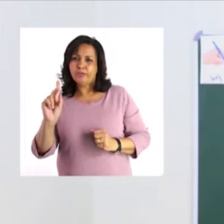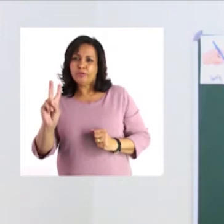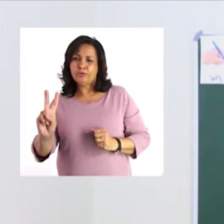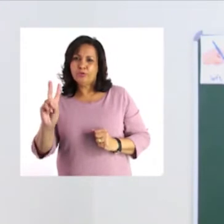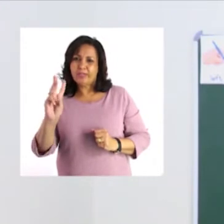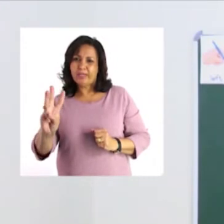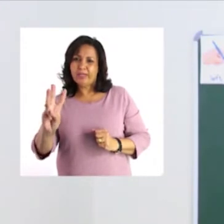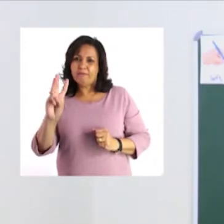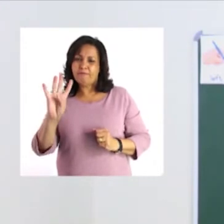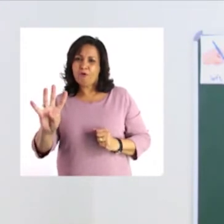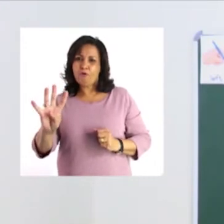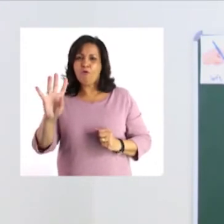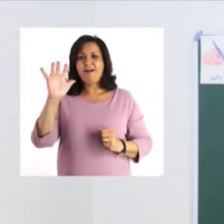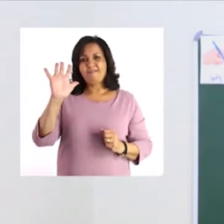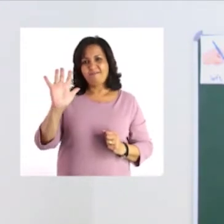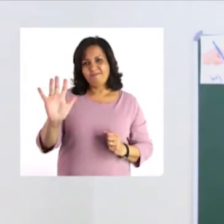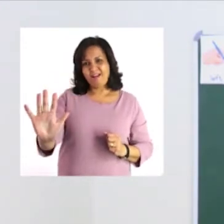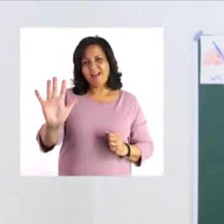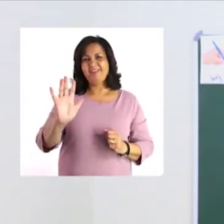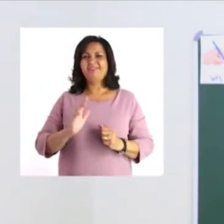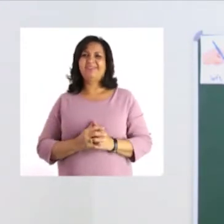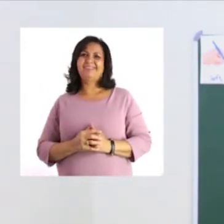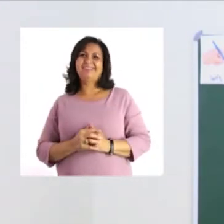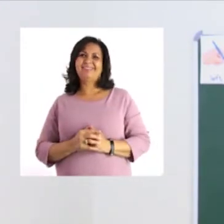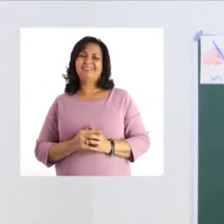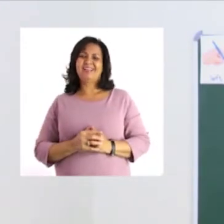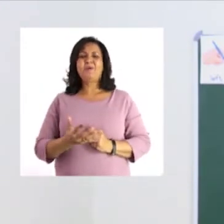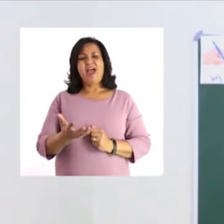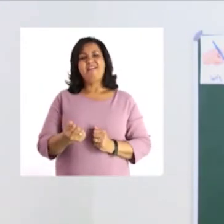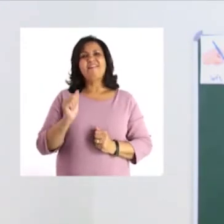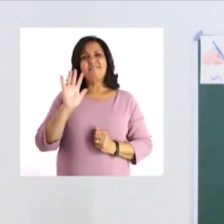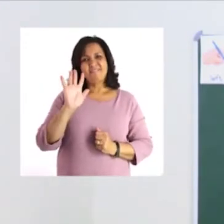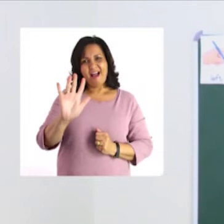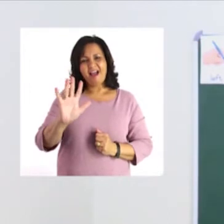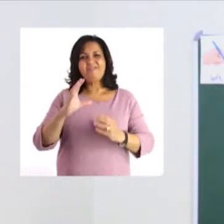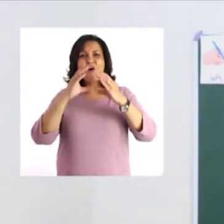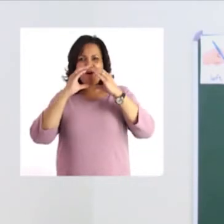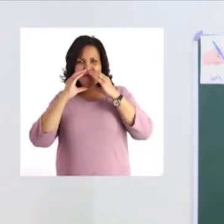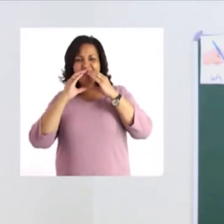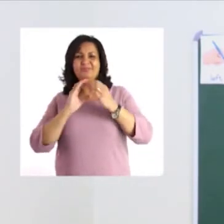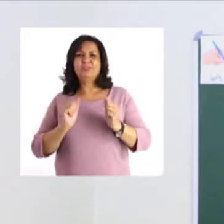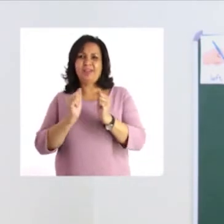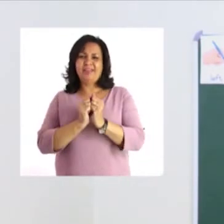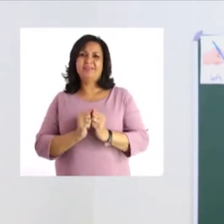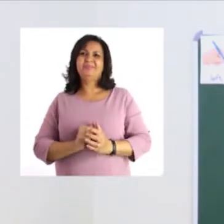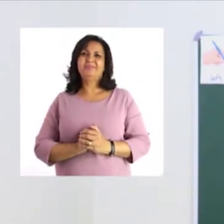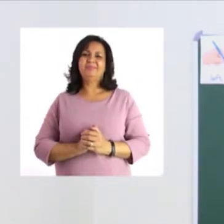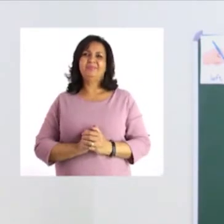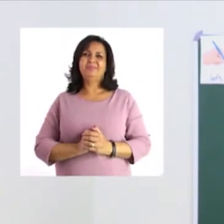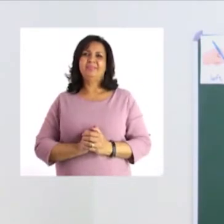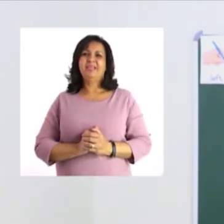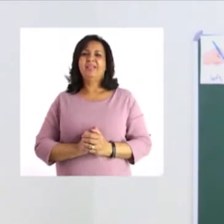2, 3, 4, 5. We have 5 altogether. Addition means